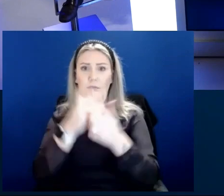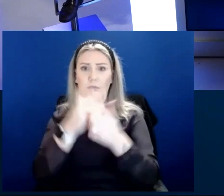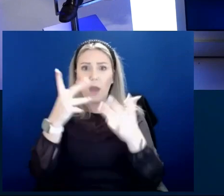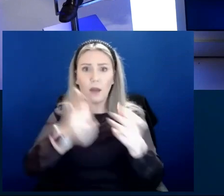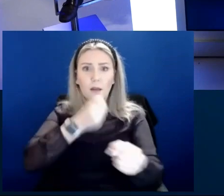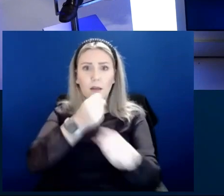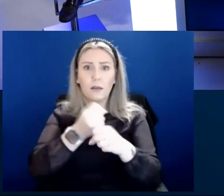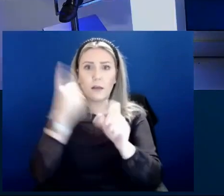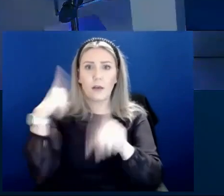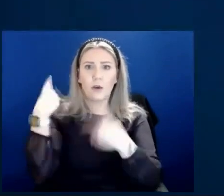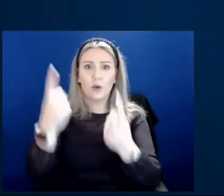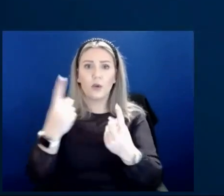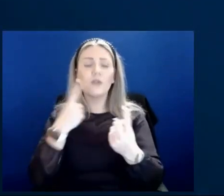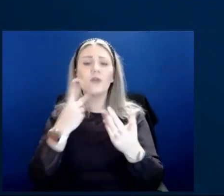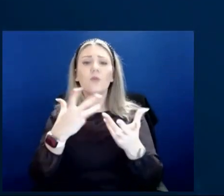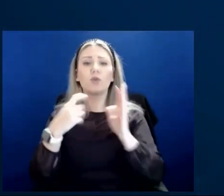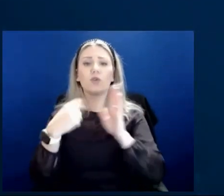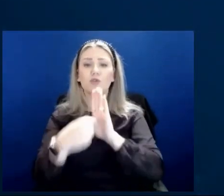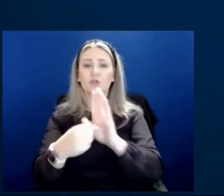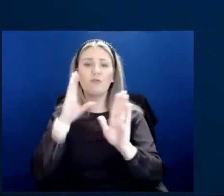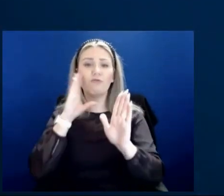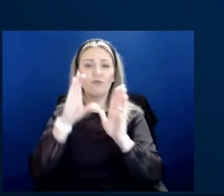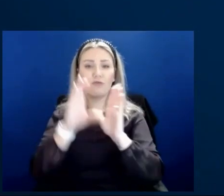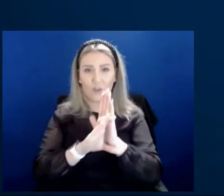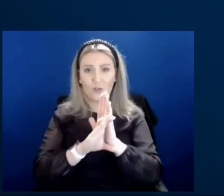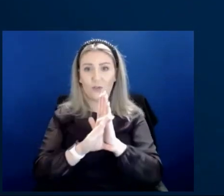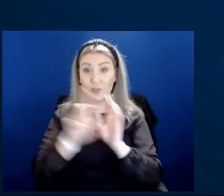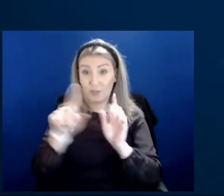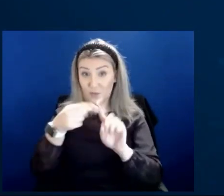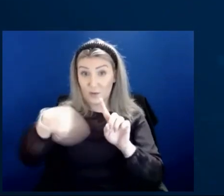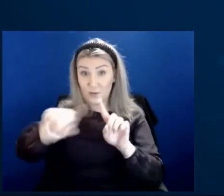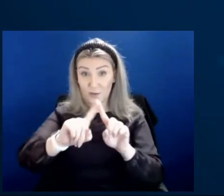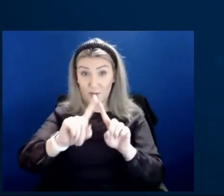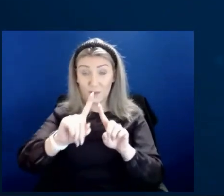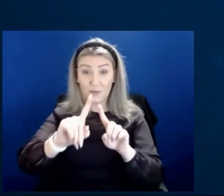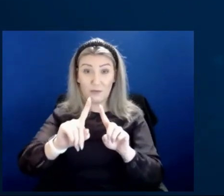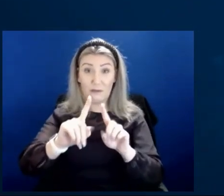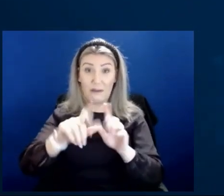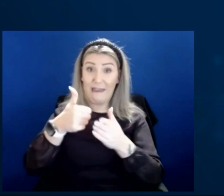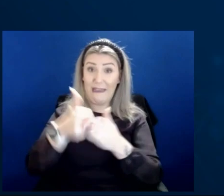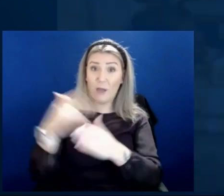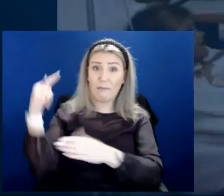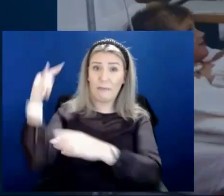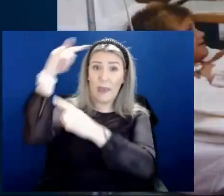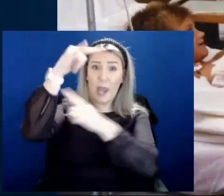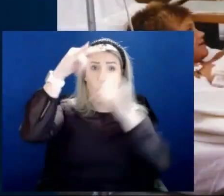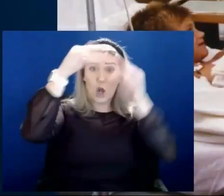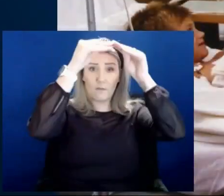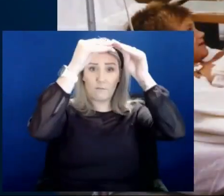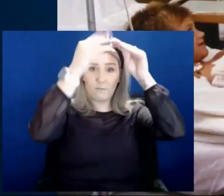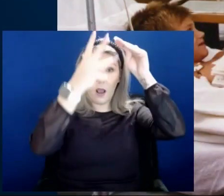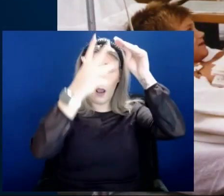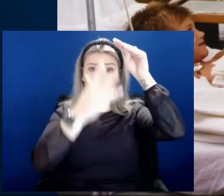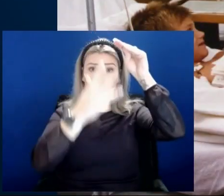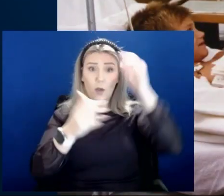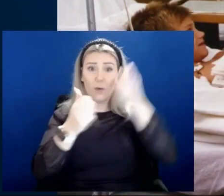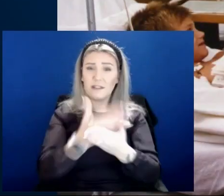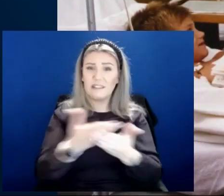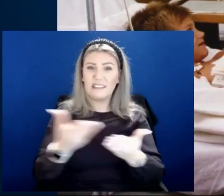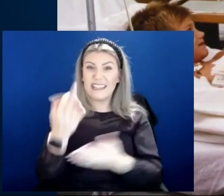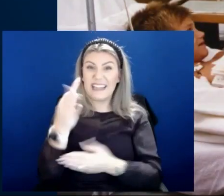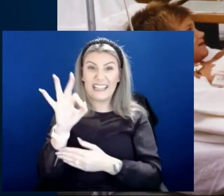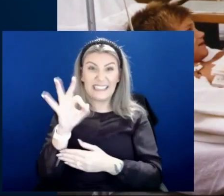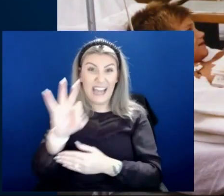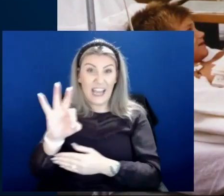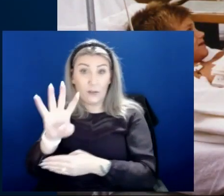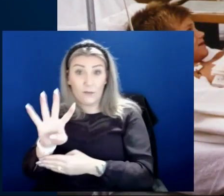some photos of when you all did your first airlift in Ukraine back in 1994. You've been there dozens and dozens of times